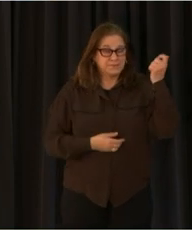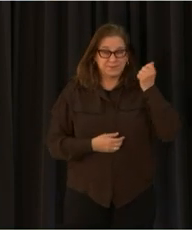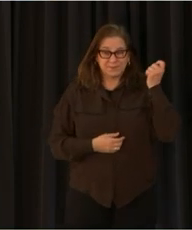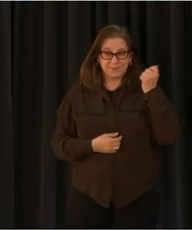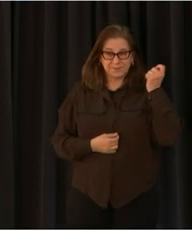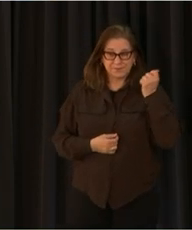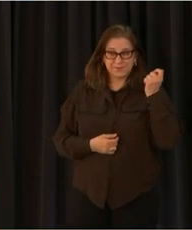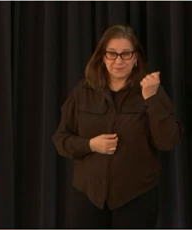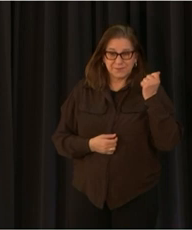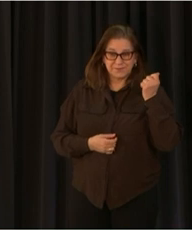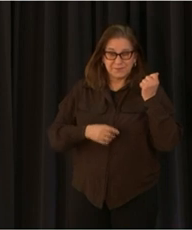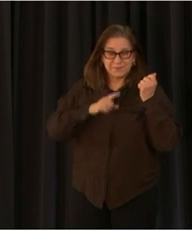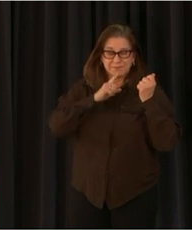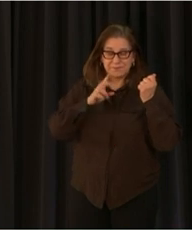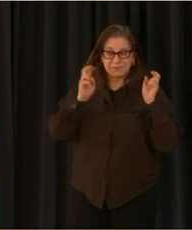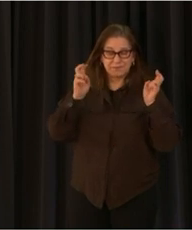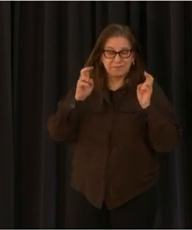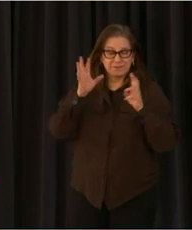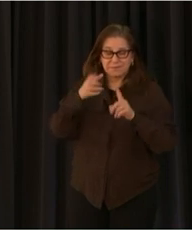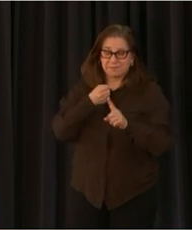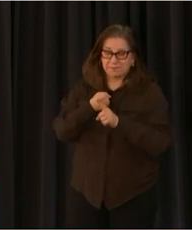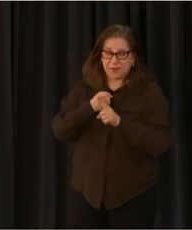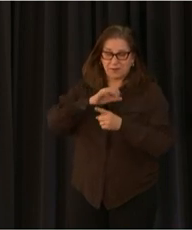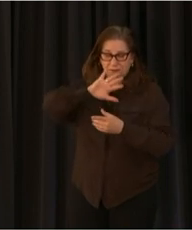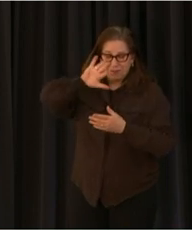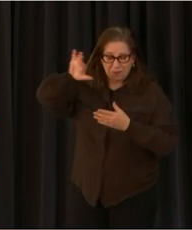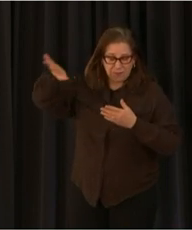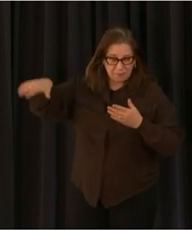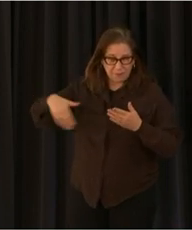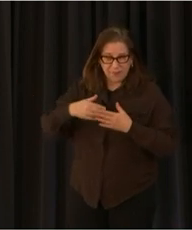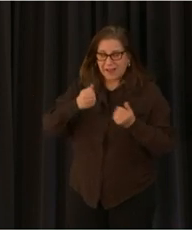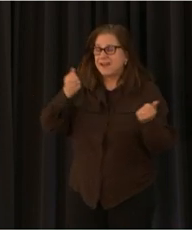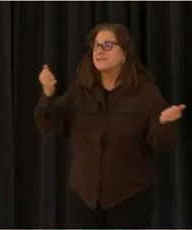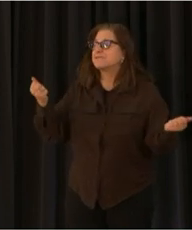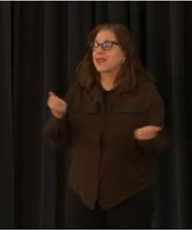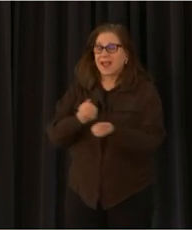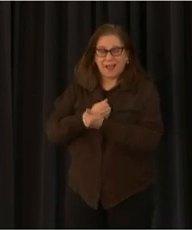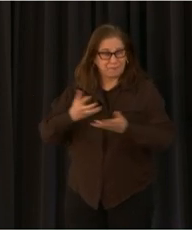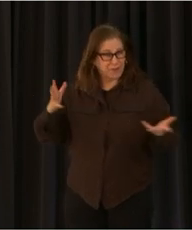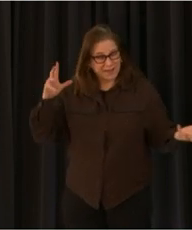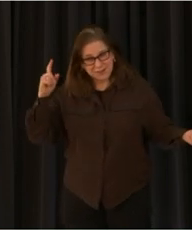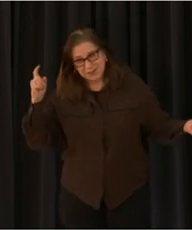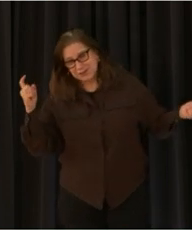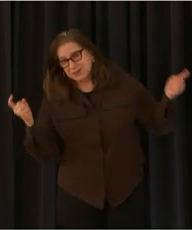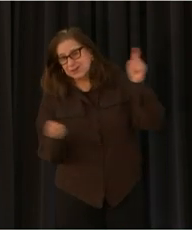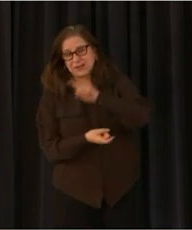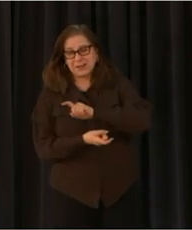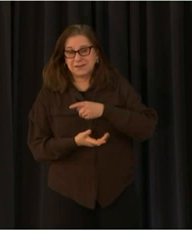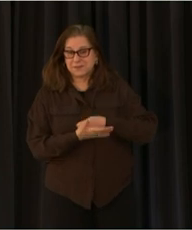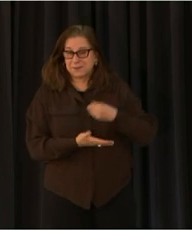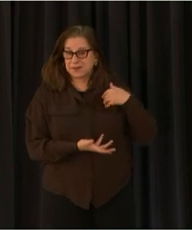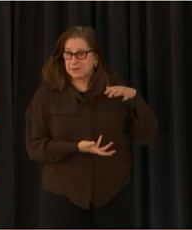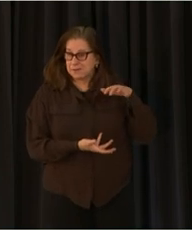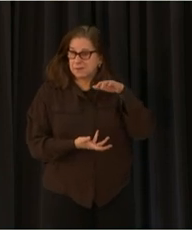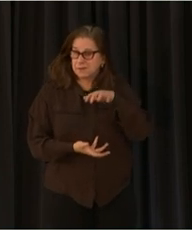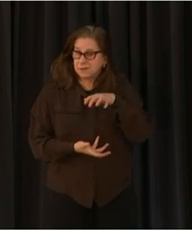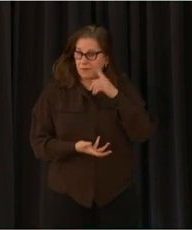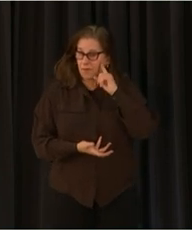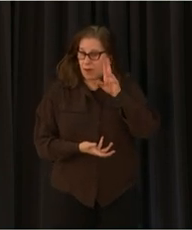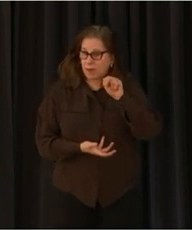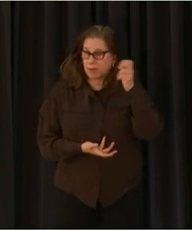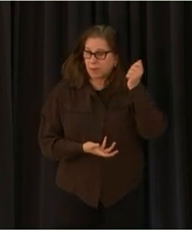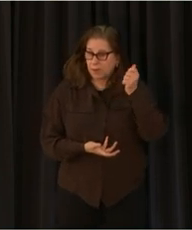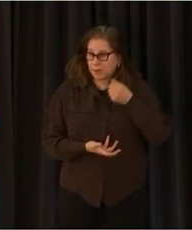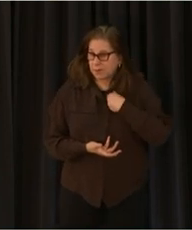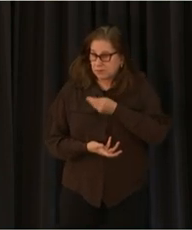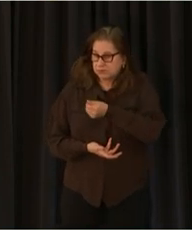pandemic has taxed our not only the funding for unemployment, but the systems